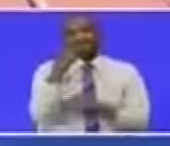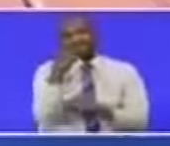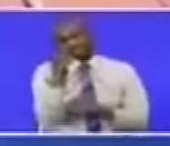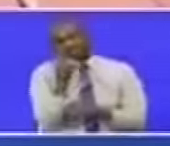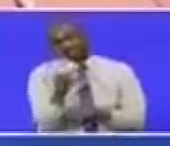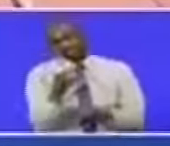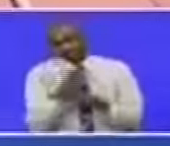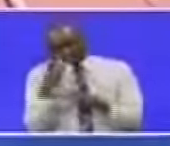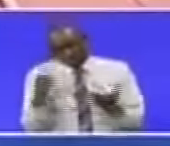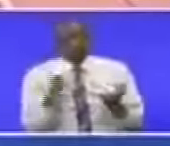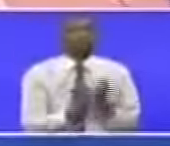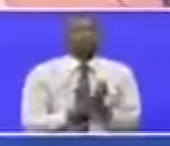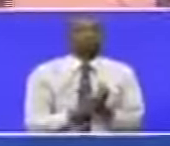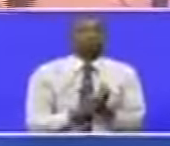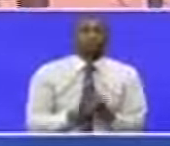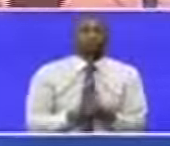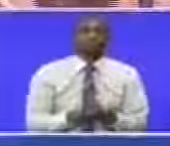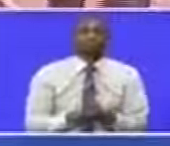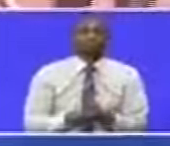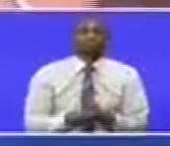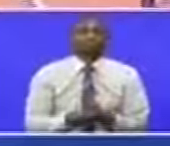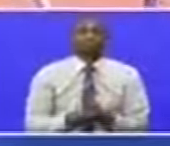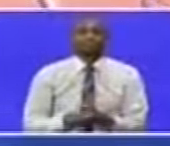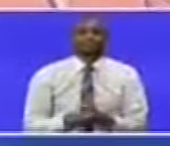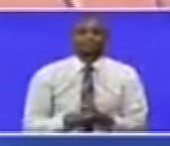13 minutes 29.6 seconds.